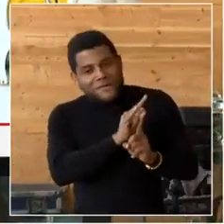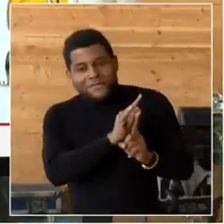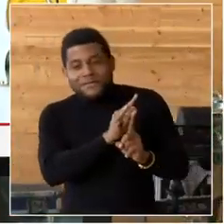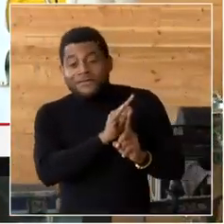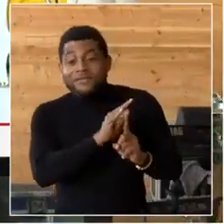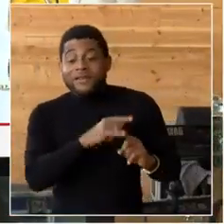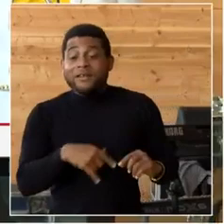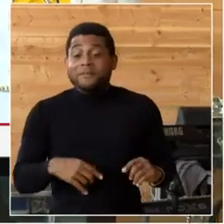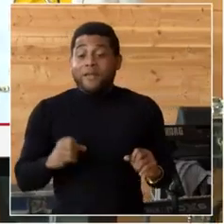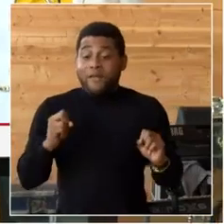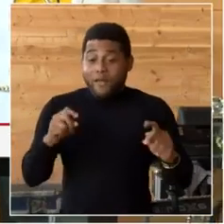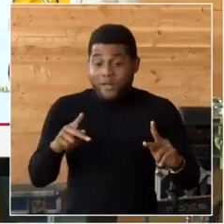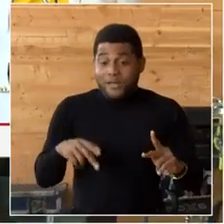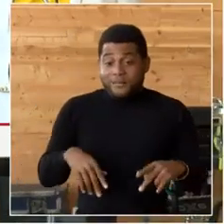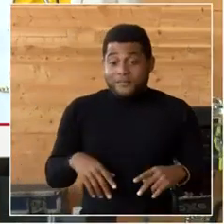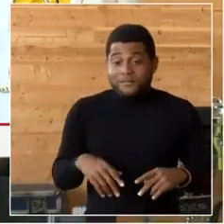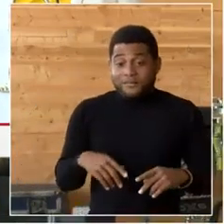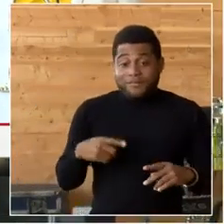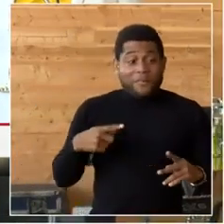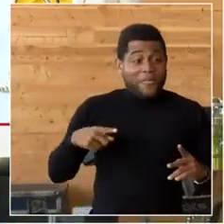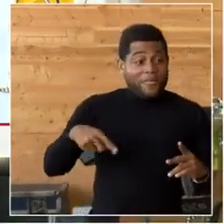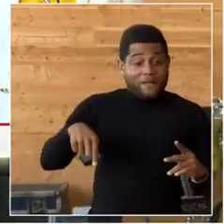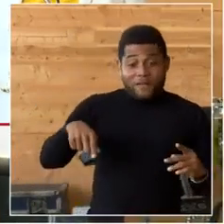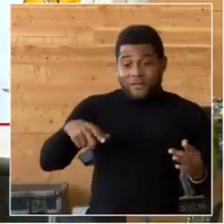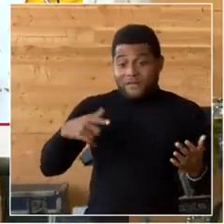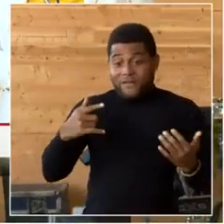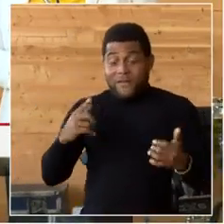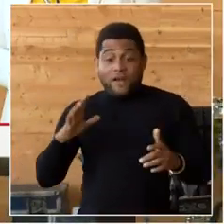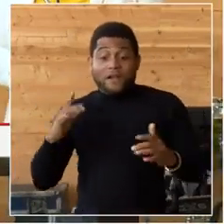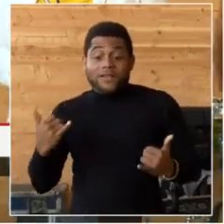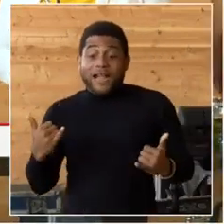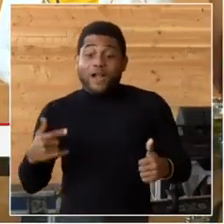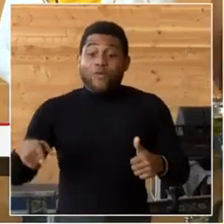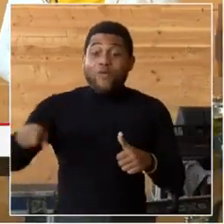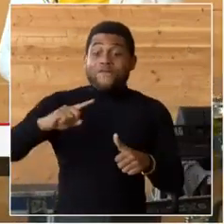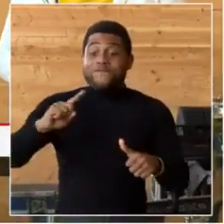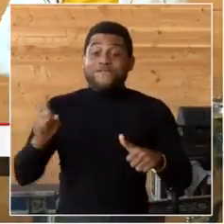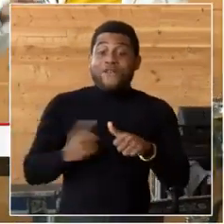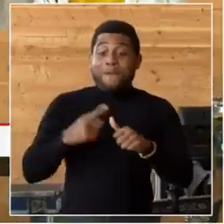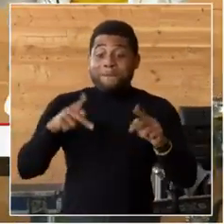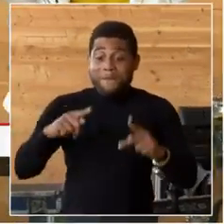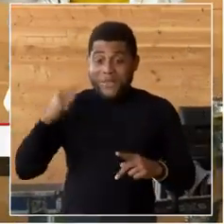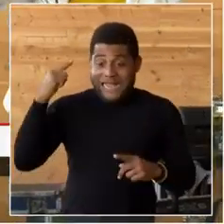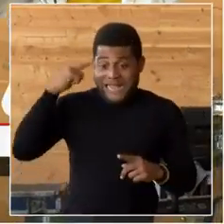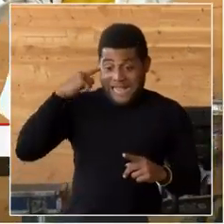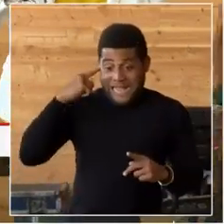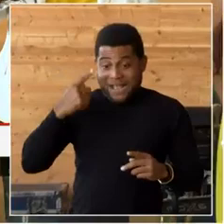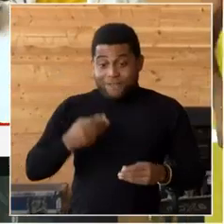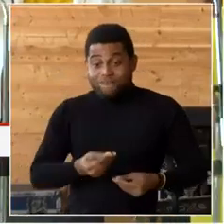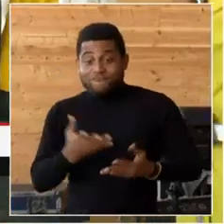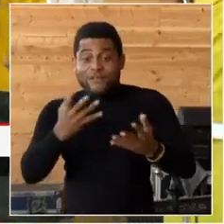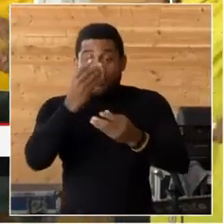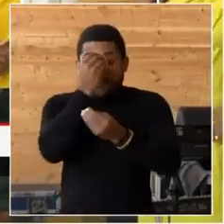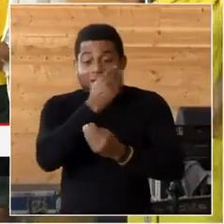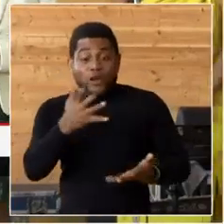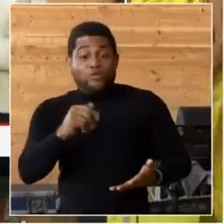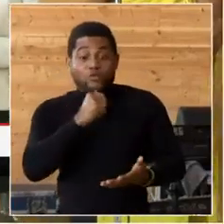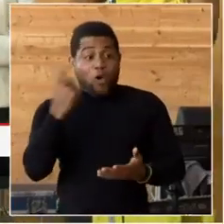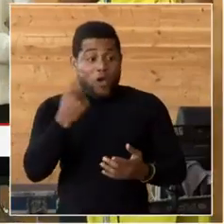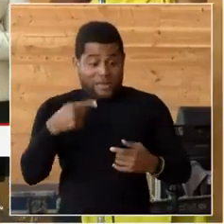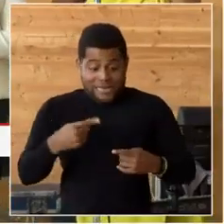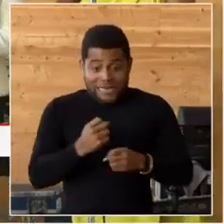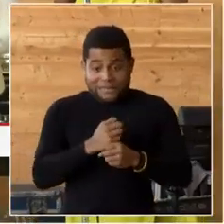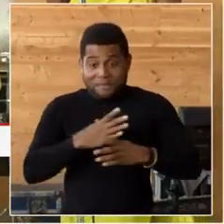Okay, so you guys are actually the very first to hear this part of the announcement. Not only are we expanding the